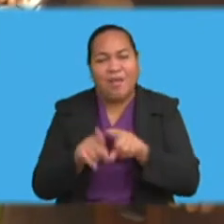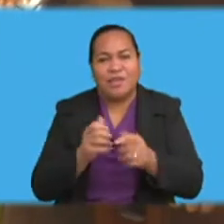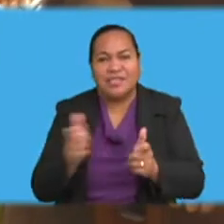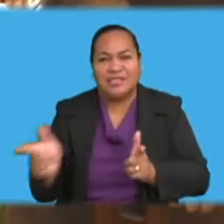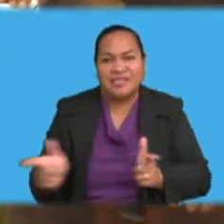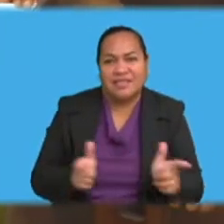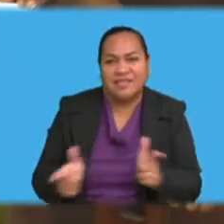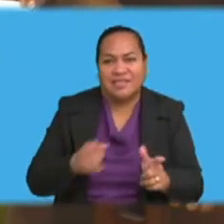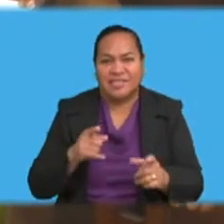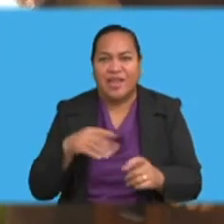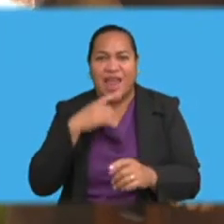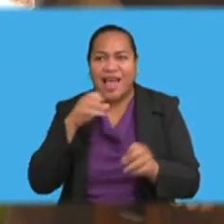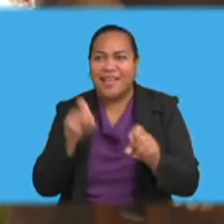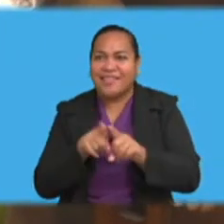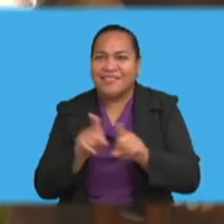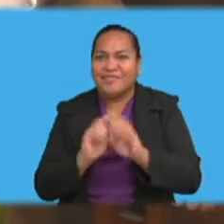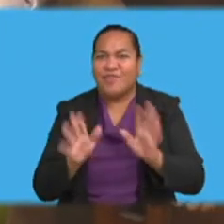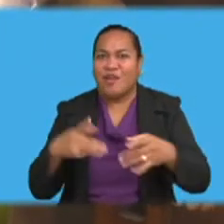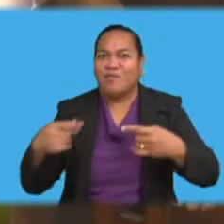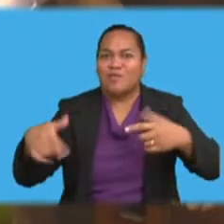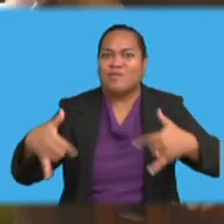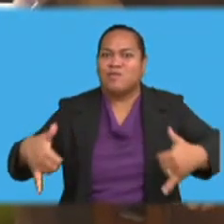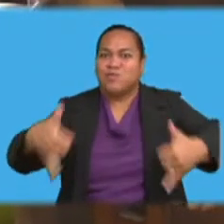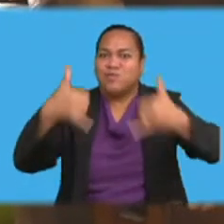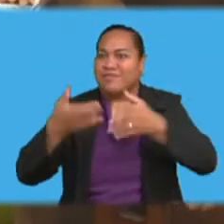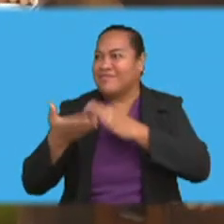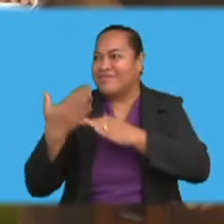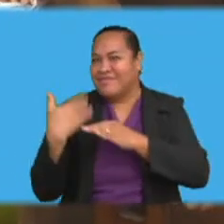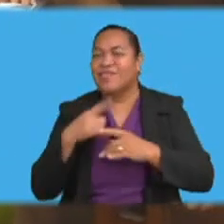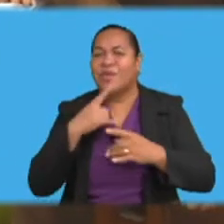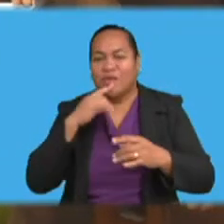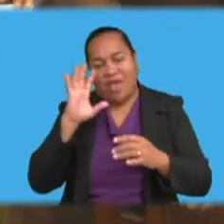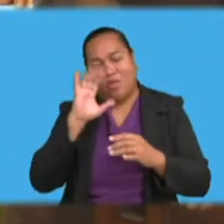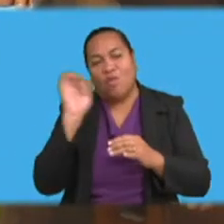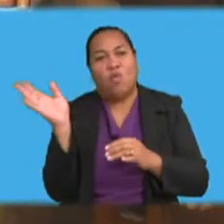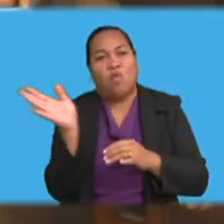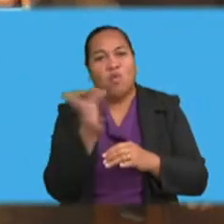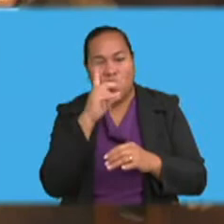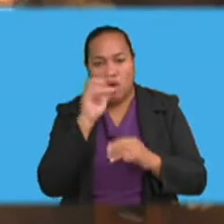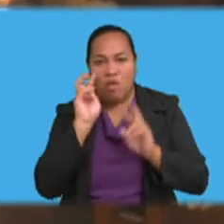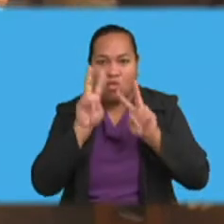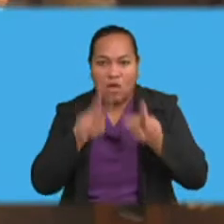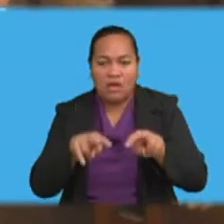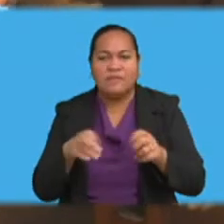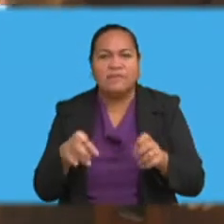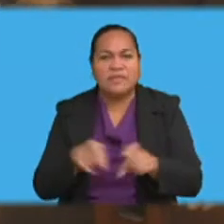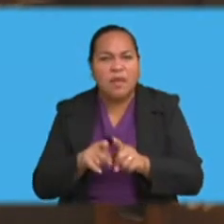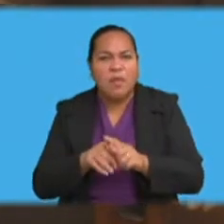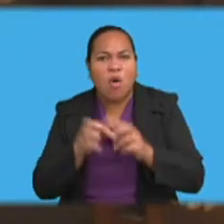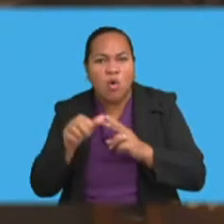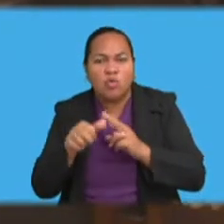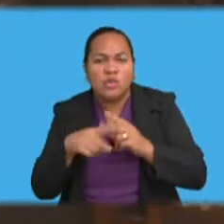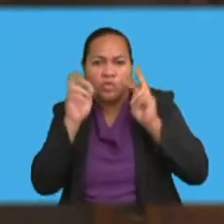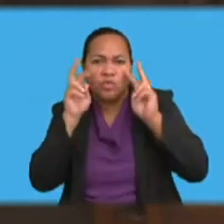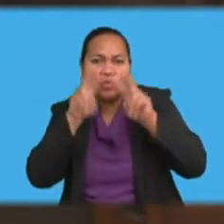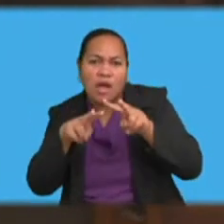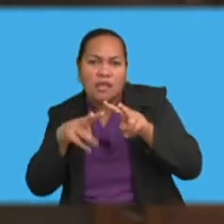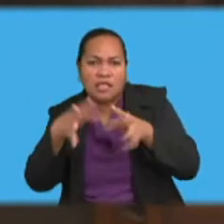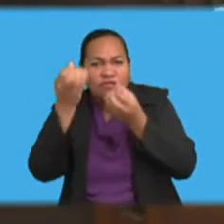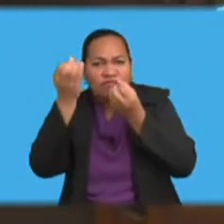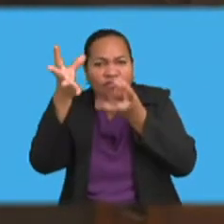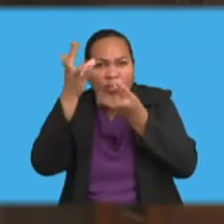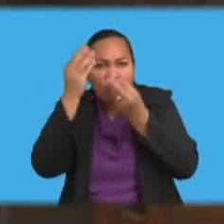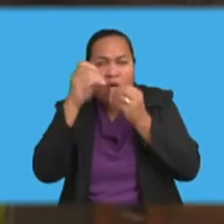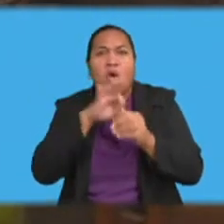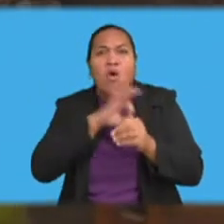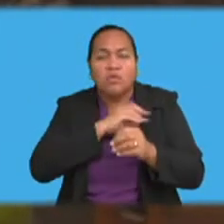on the global scene, Madam Speaker. Madam Speaker, this also allows us to communicate to people ahead of a significant weather event and inform them what to